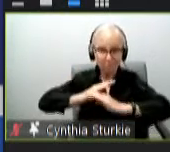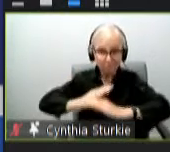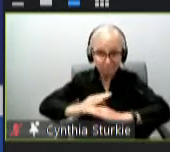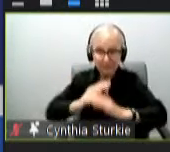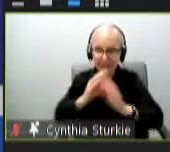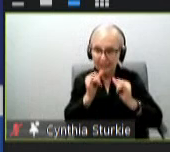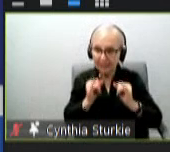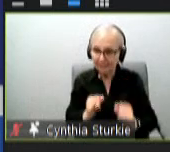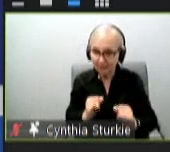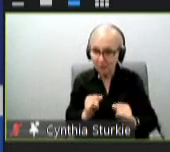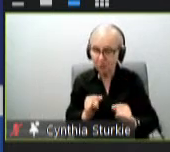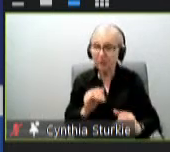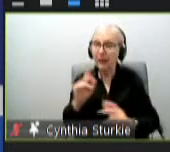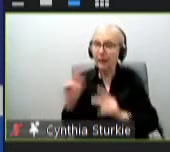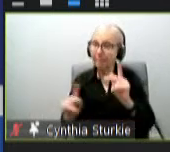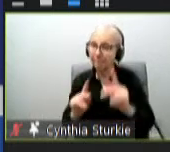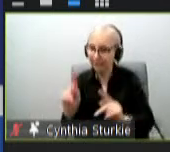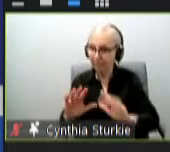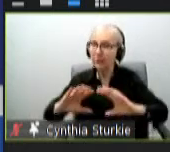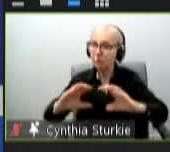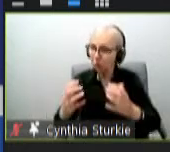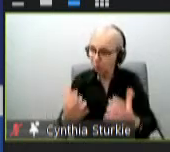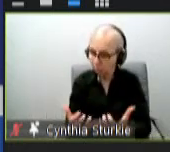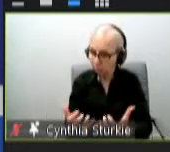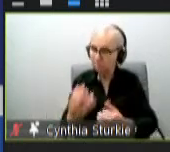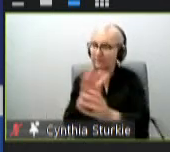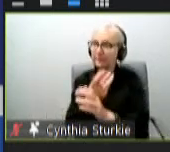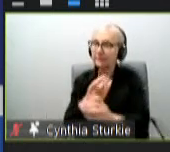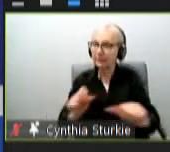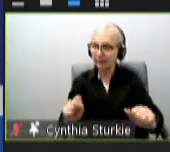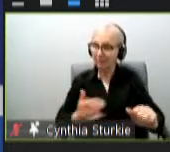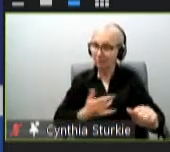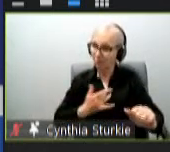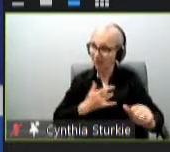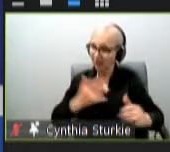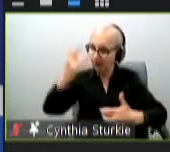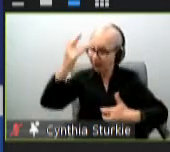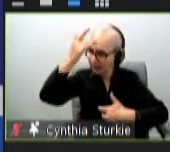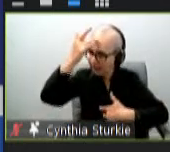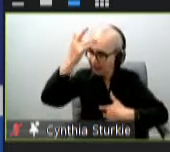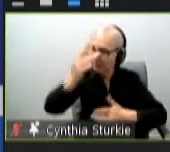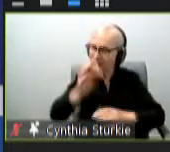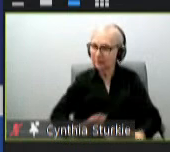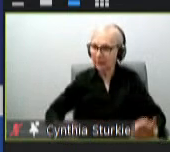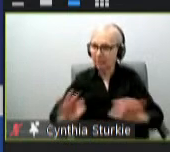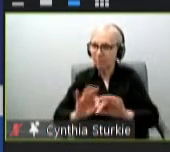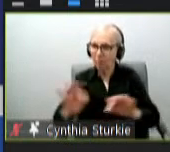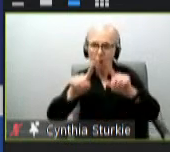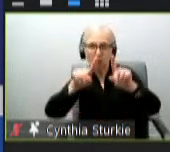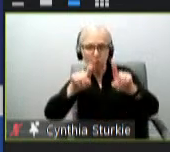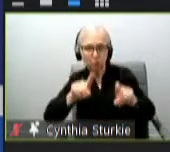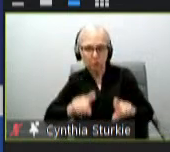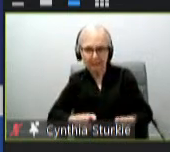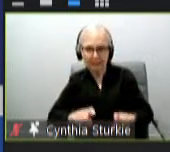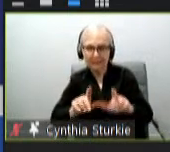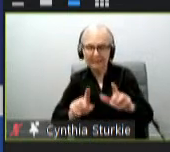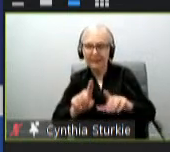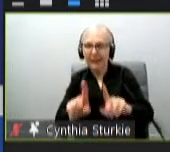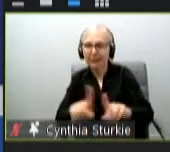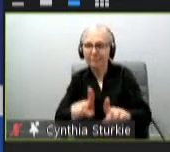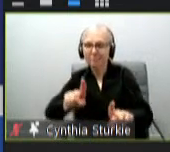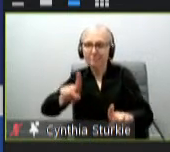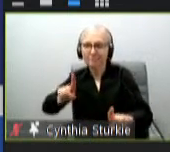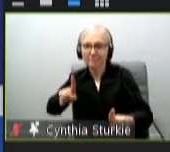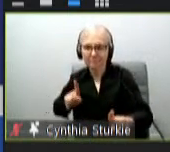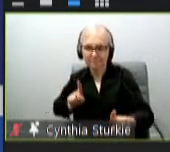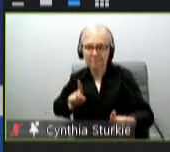our population safe. For people who are feeling ill, it is important that they test and isolate